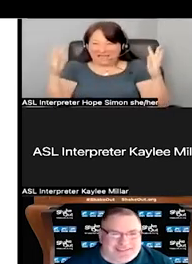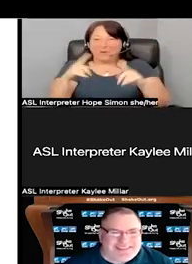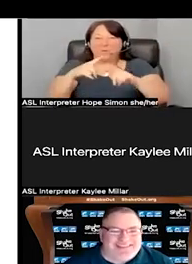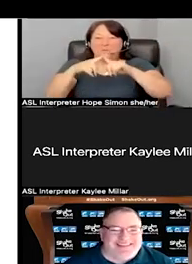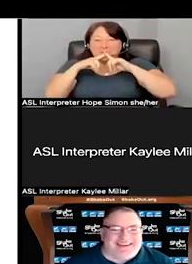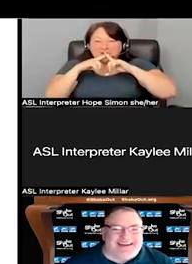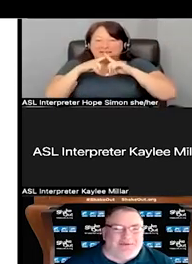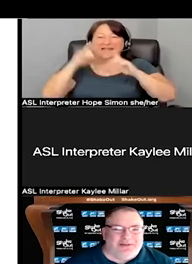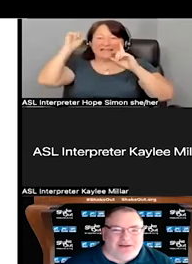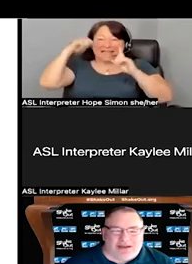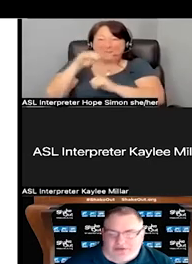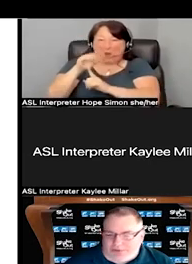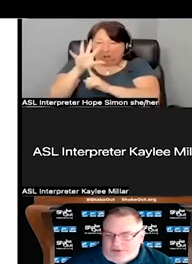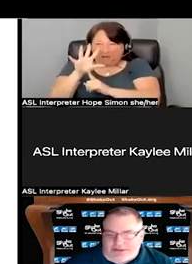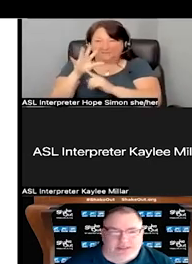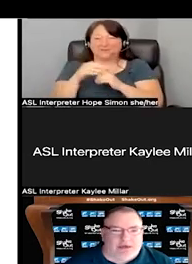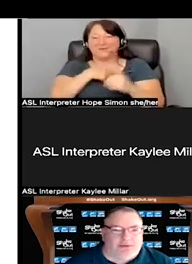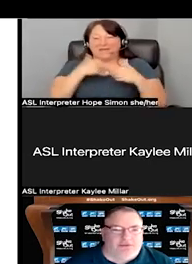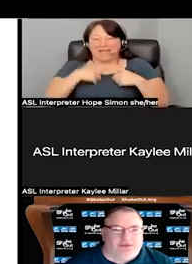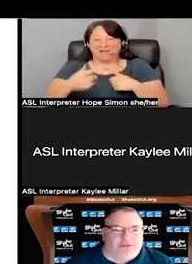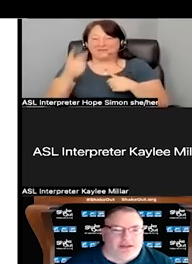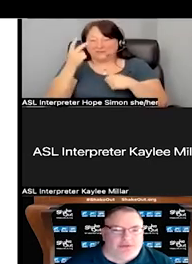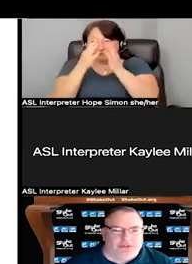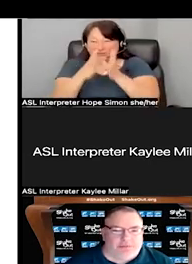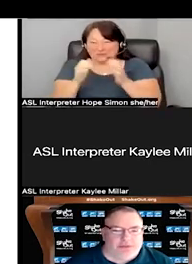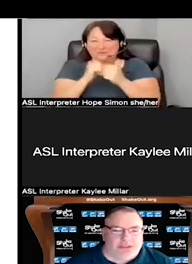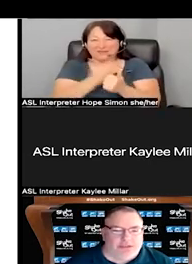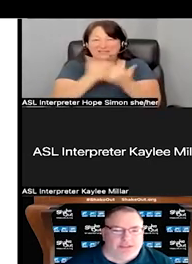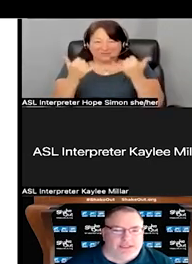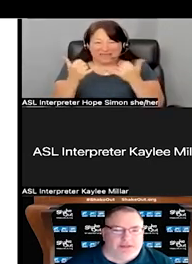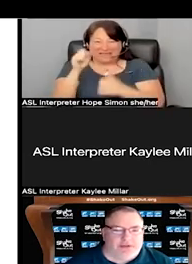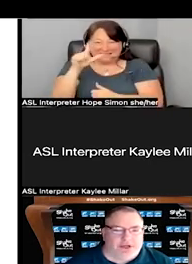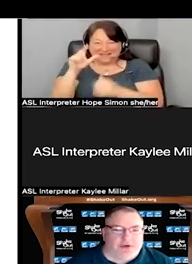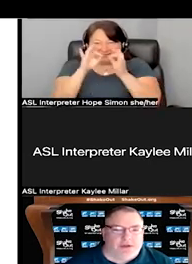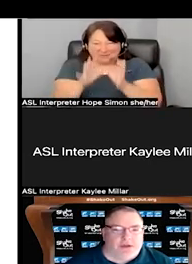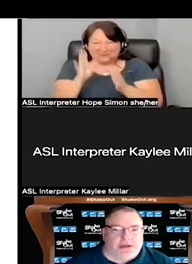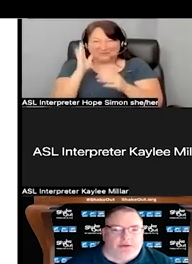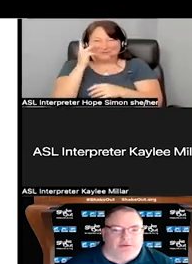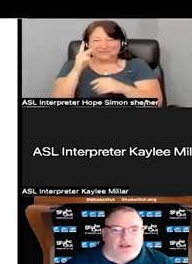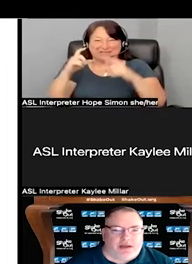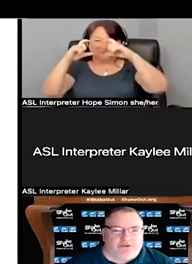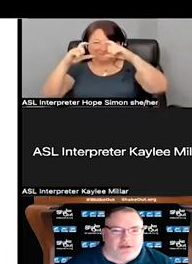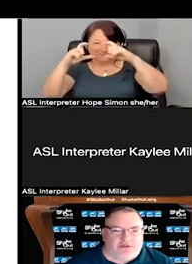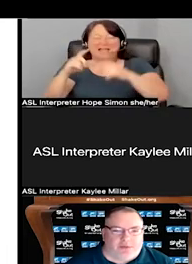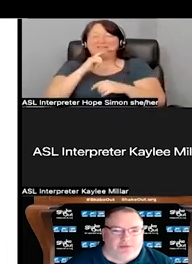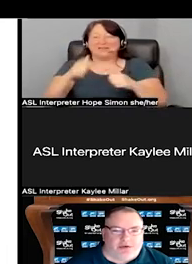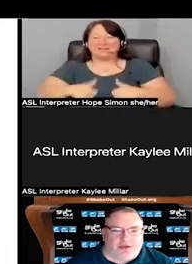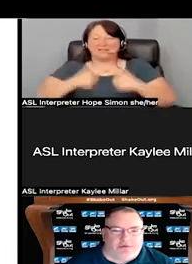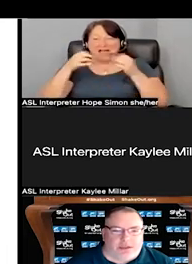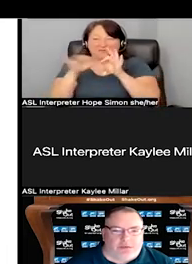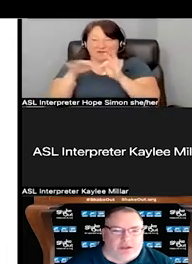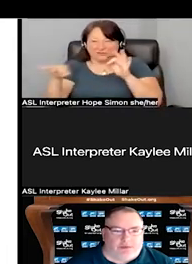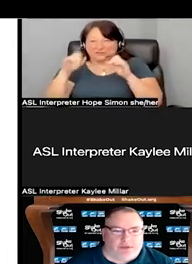camera on. We do have interpreters with us today, sign language interpreters that you'll see in the video, and there is a live transcript that